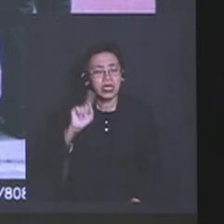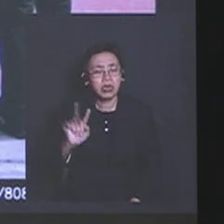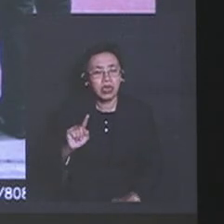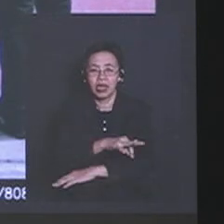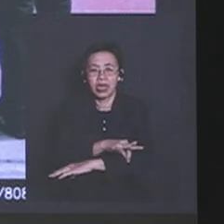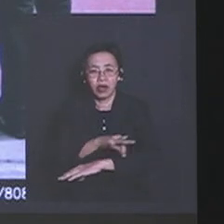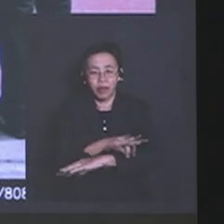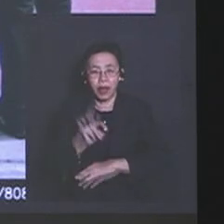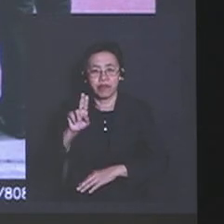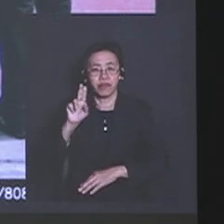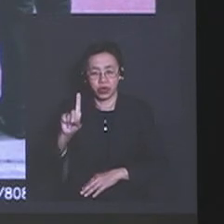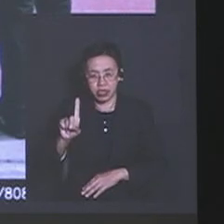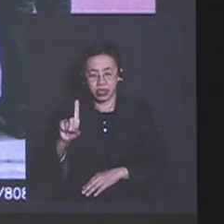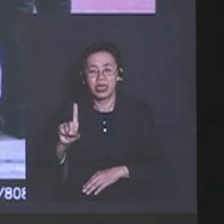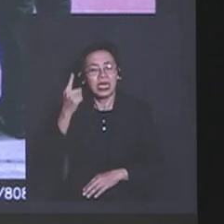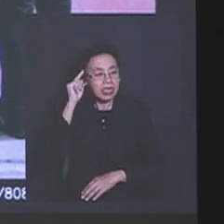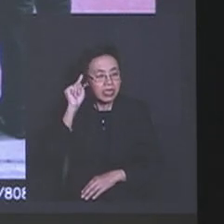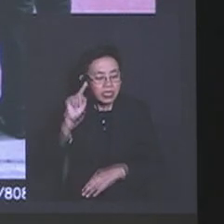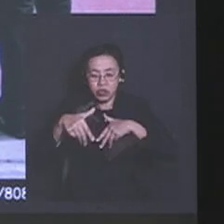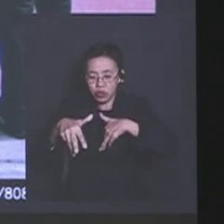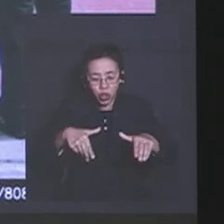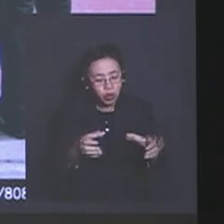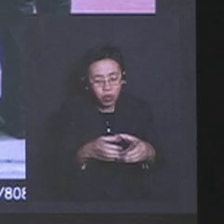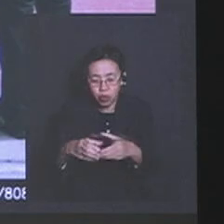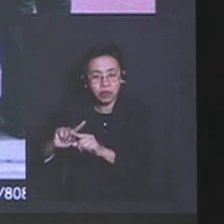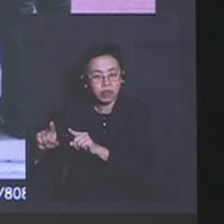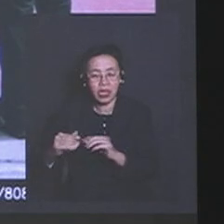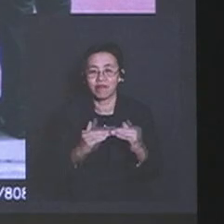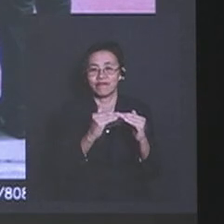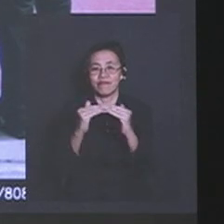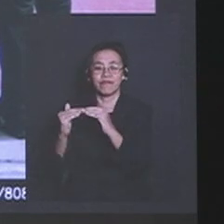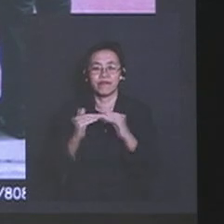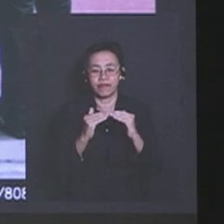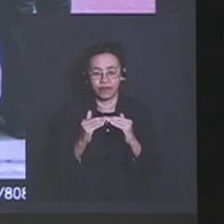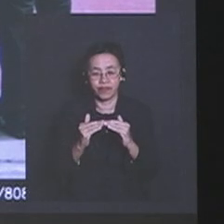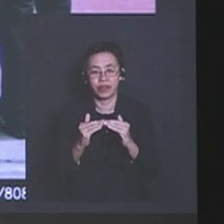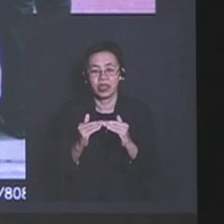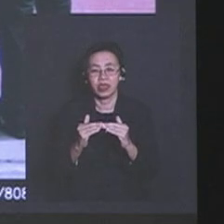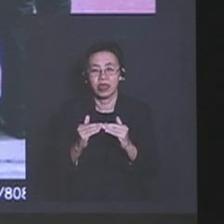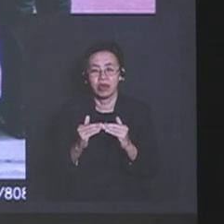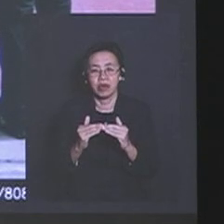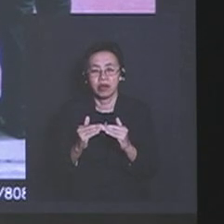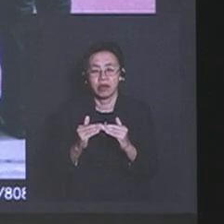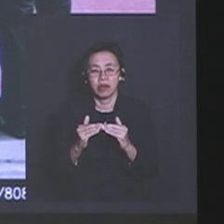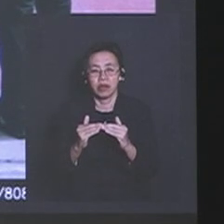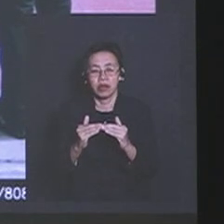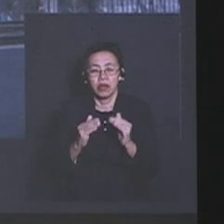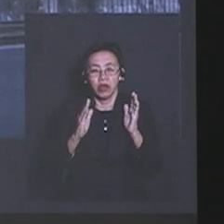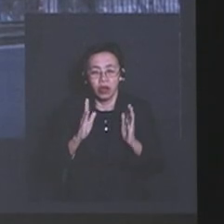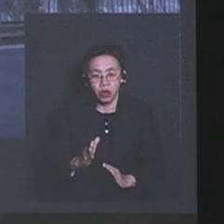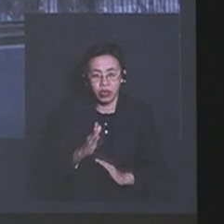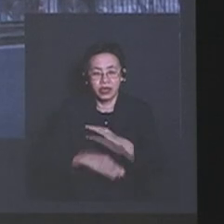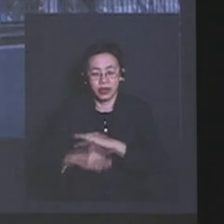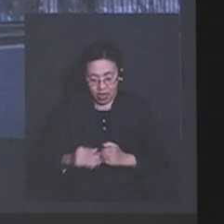have a routine of regular inspect from the wheelchair people.